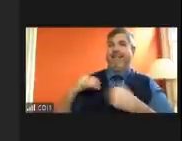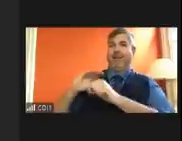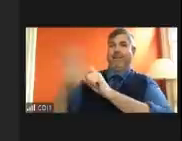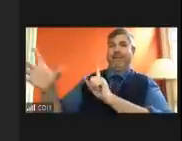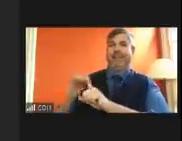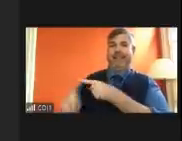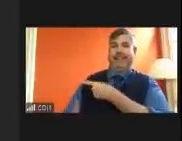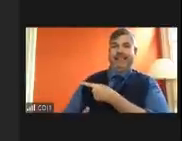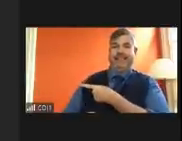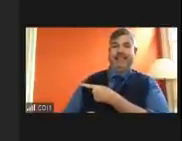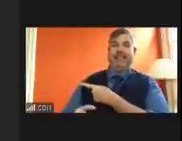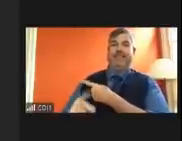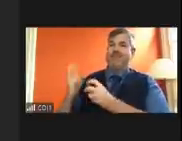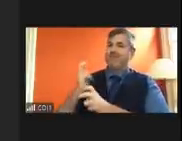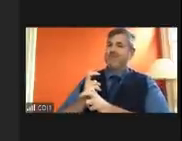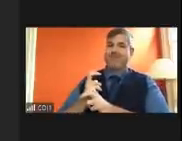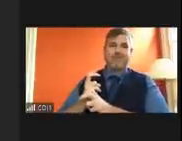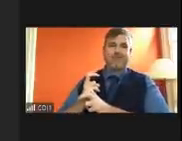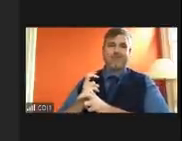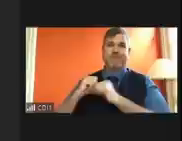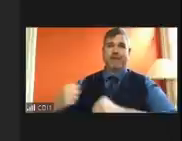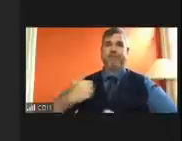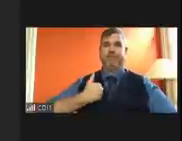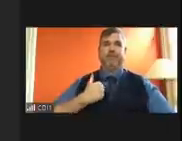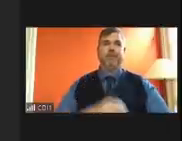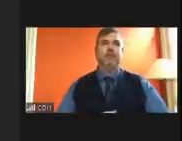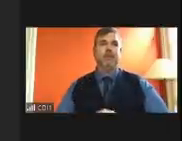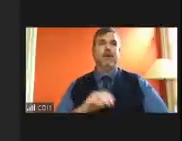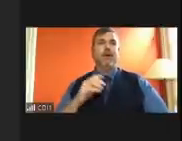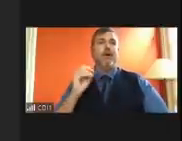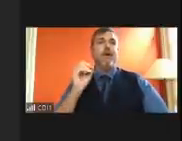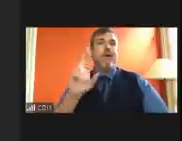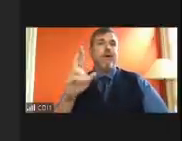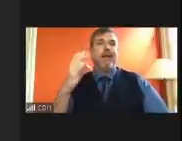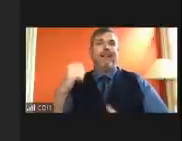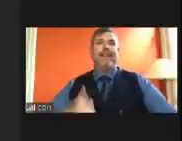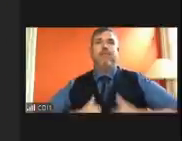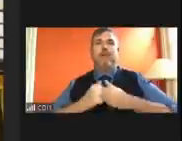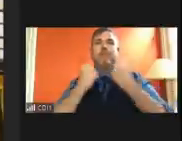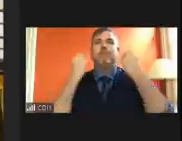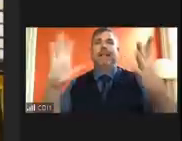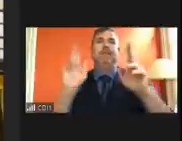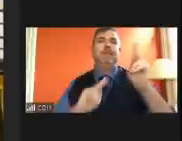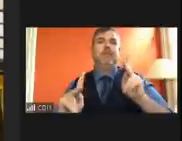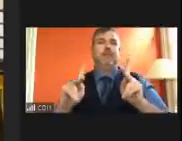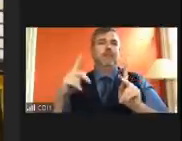Or let's say you're living with multiple people. Next slide.